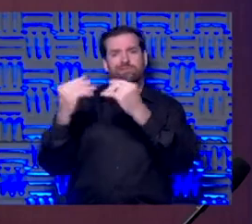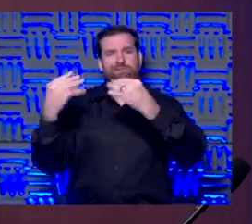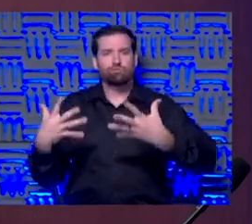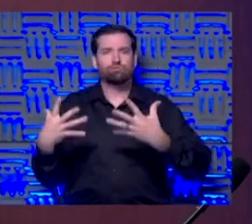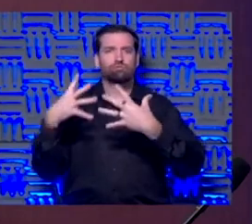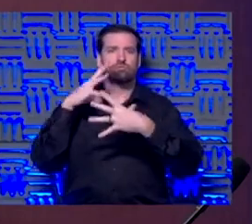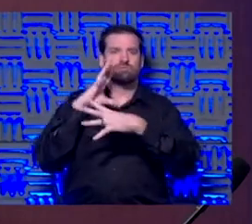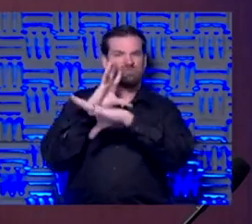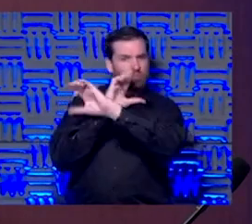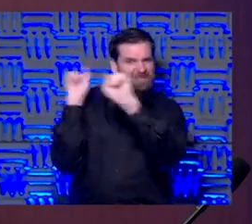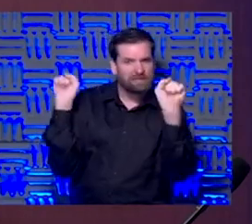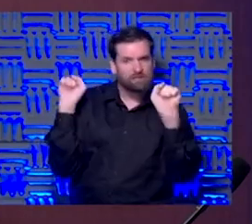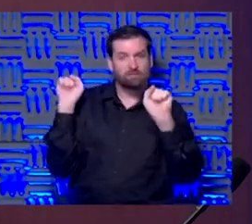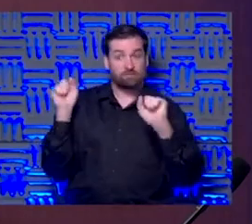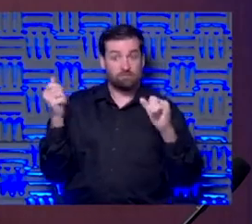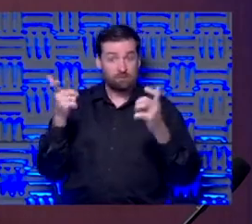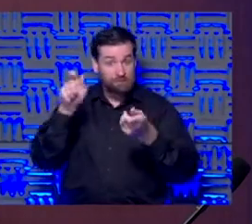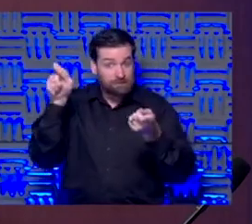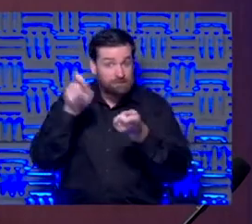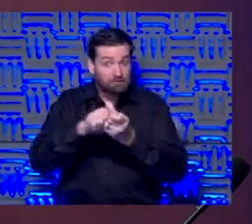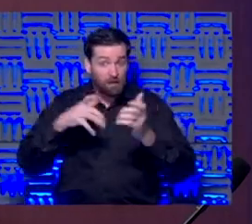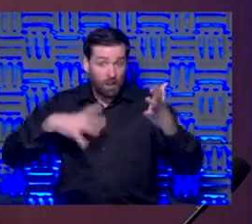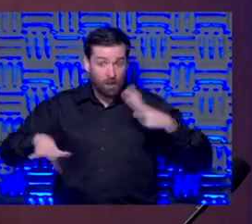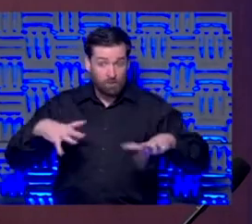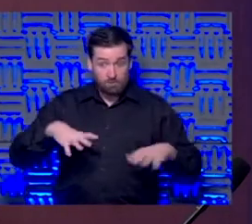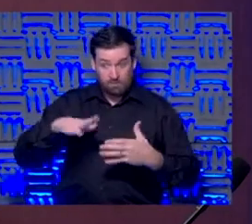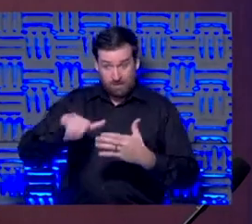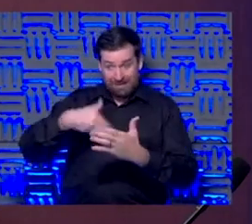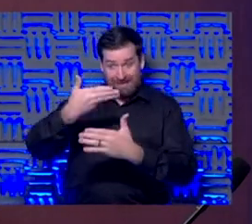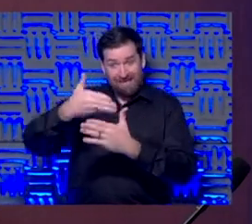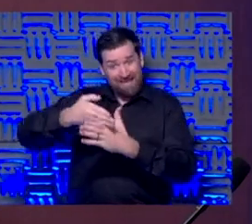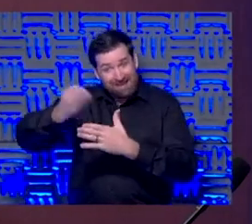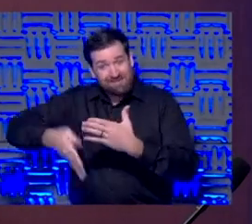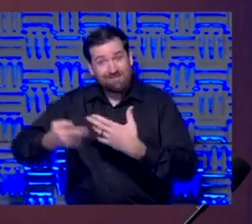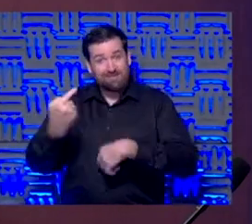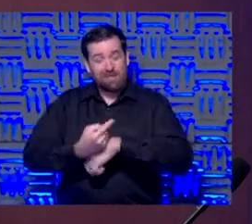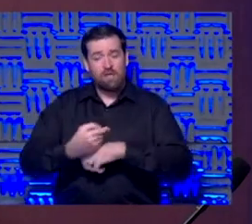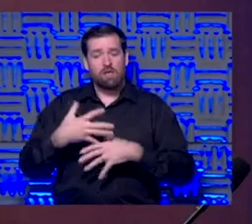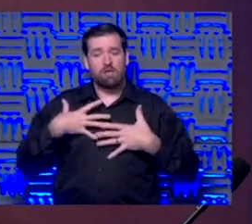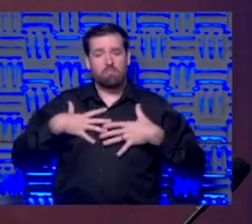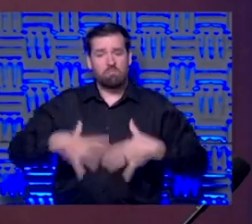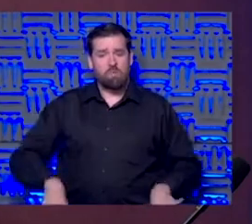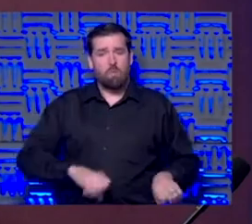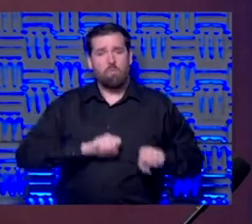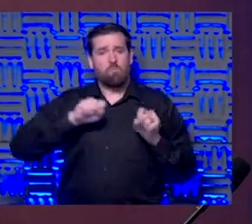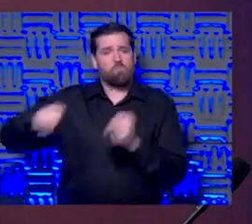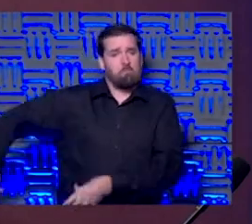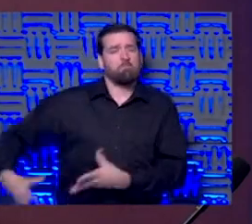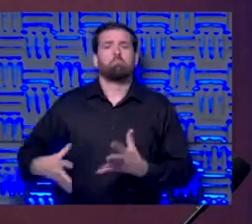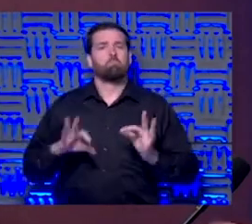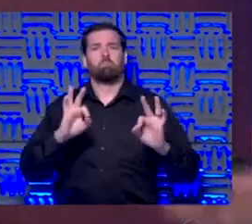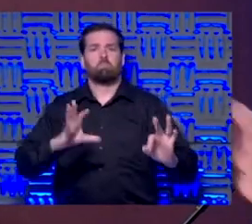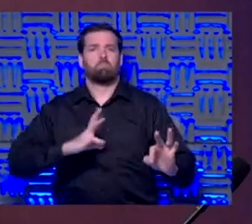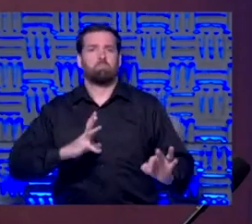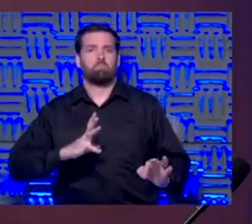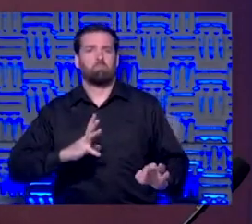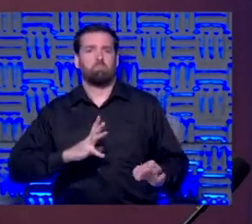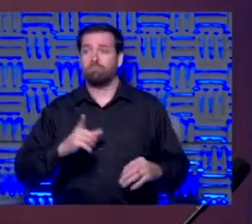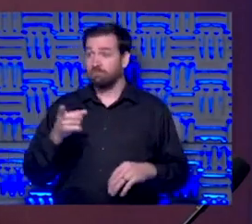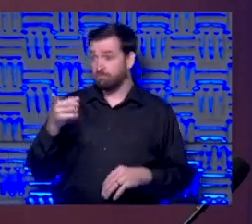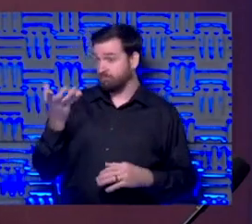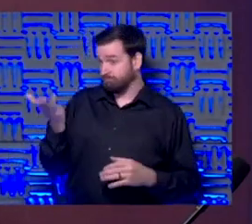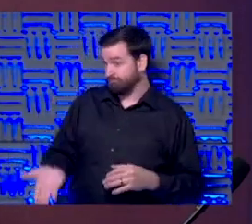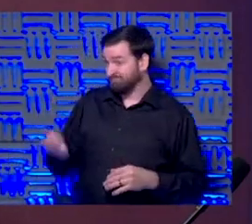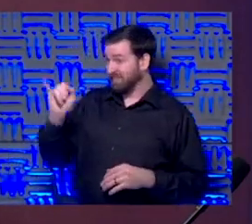about this, if you want to wear certain clothes so that you can sort of at the end of the day put those aside, and that's a good way to do it as well. You're